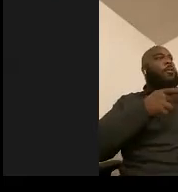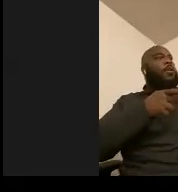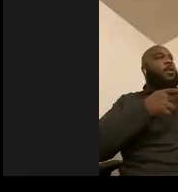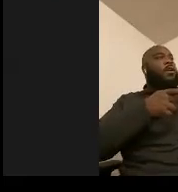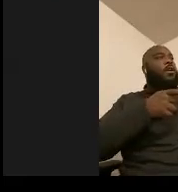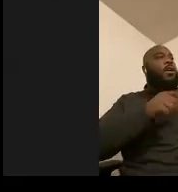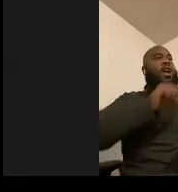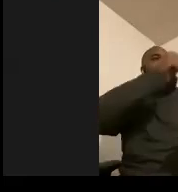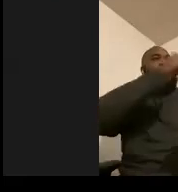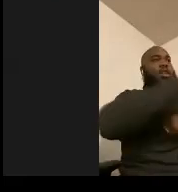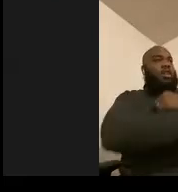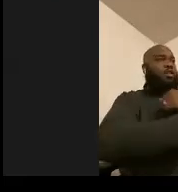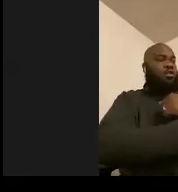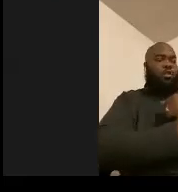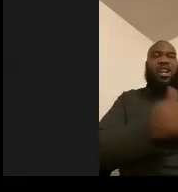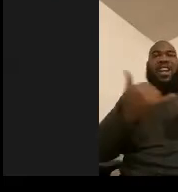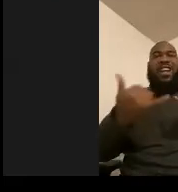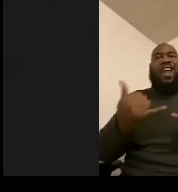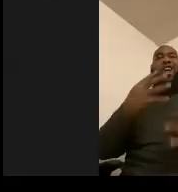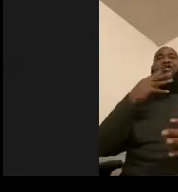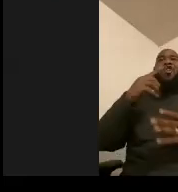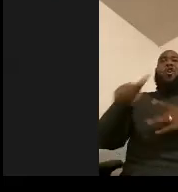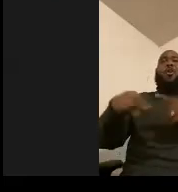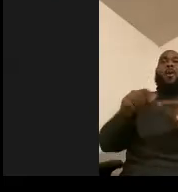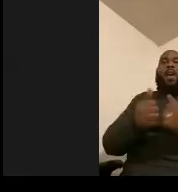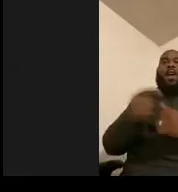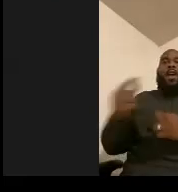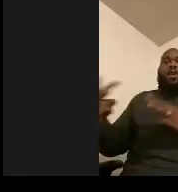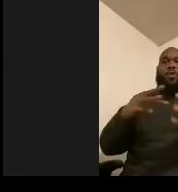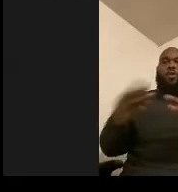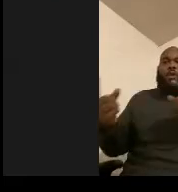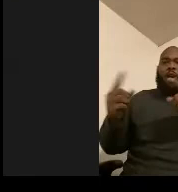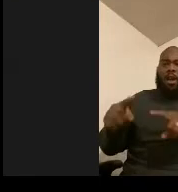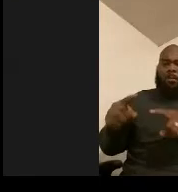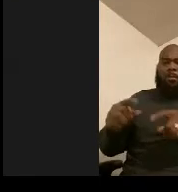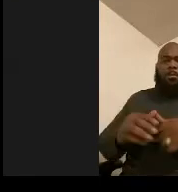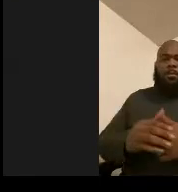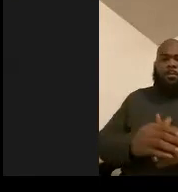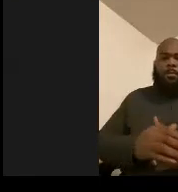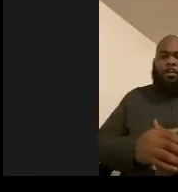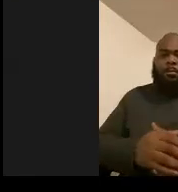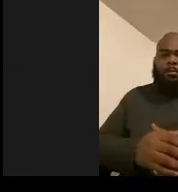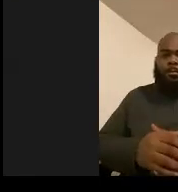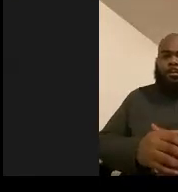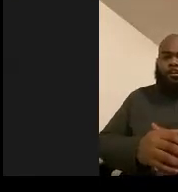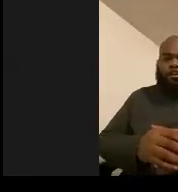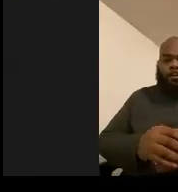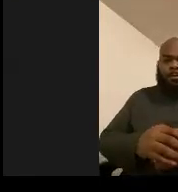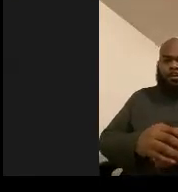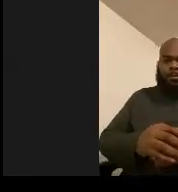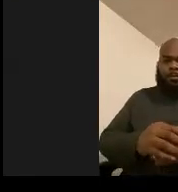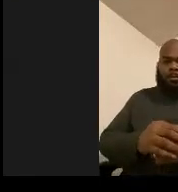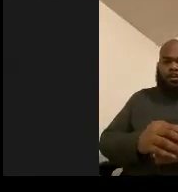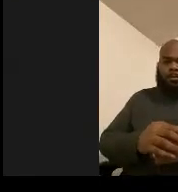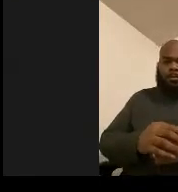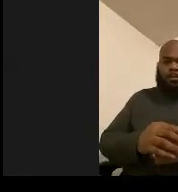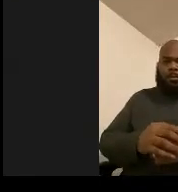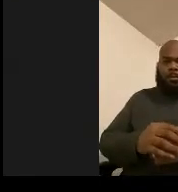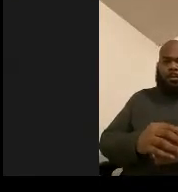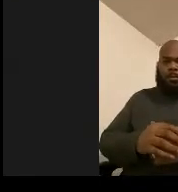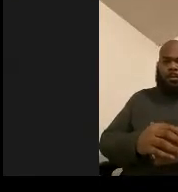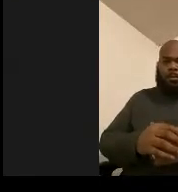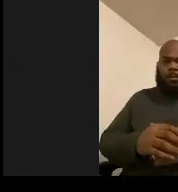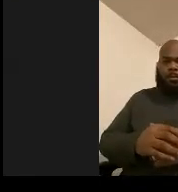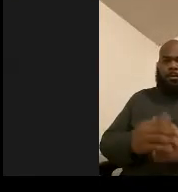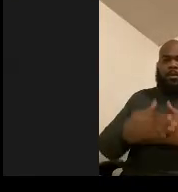happen, because it's actually about making the safe world for capitalism, right? And that's starting to come into his language. Next